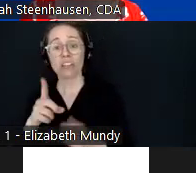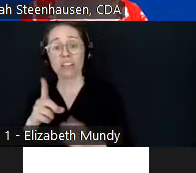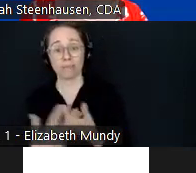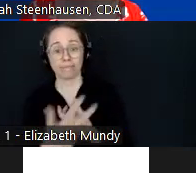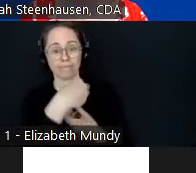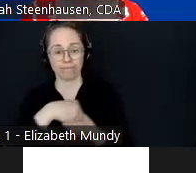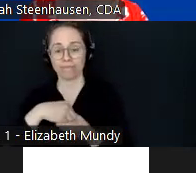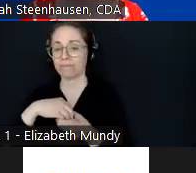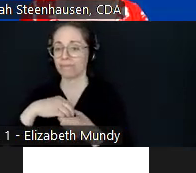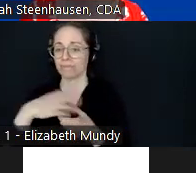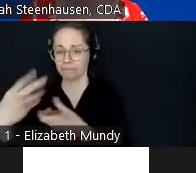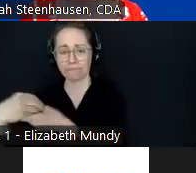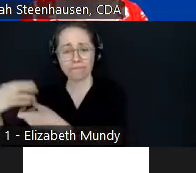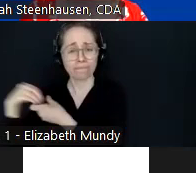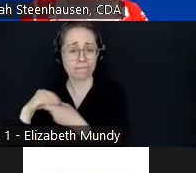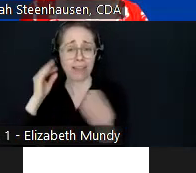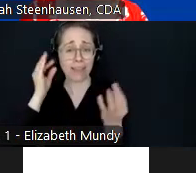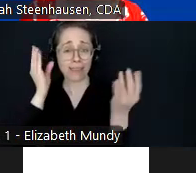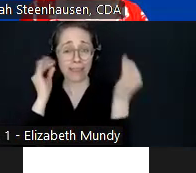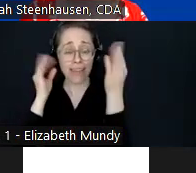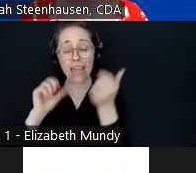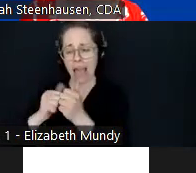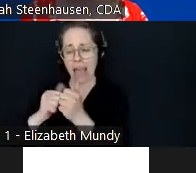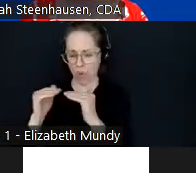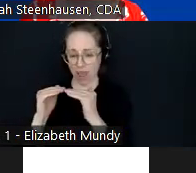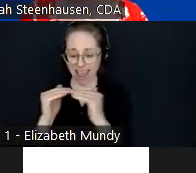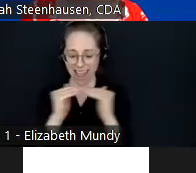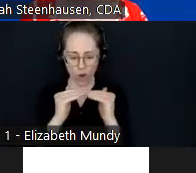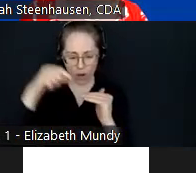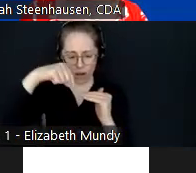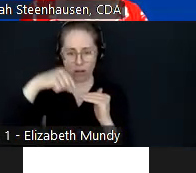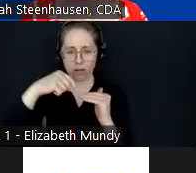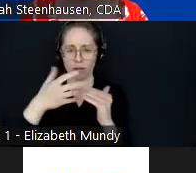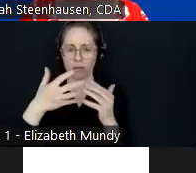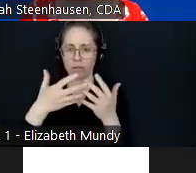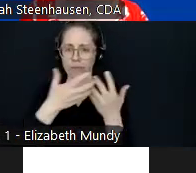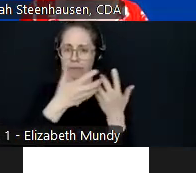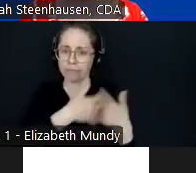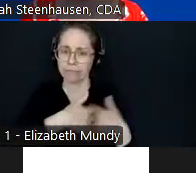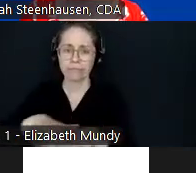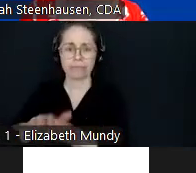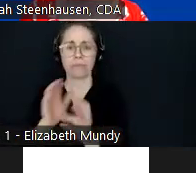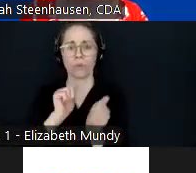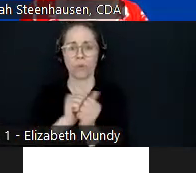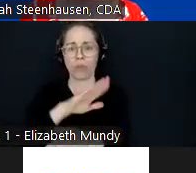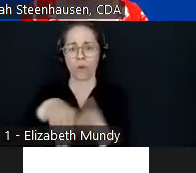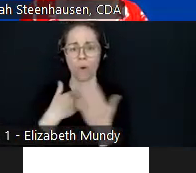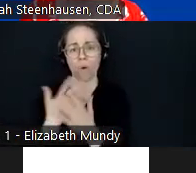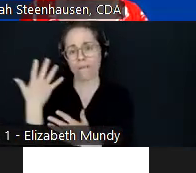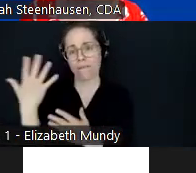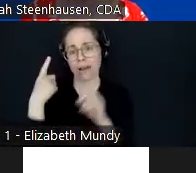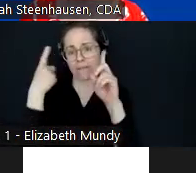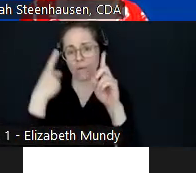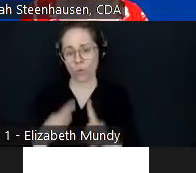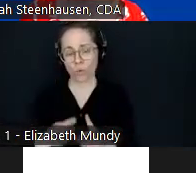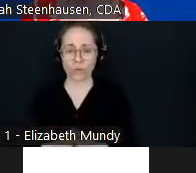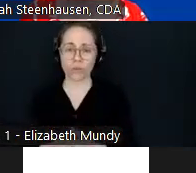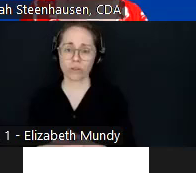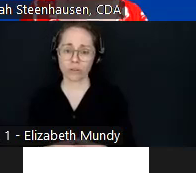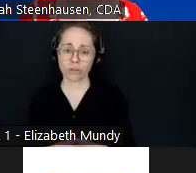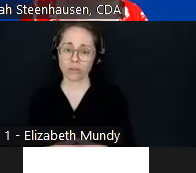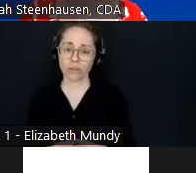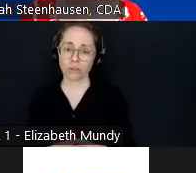the importance of uplifting equity throughout all 5 bold goals. Since that time, the work of the